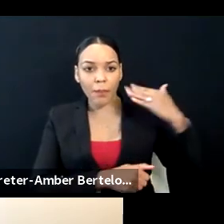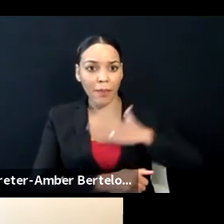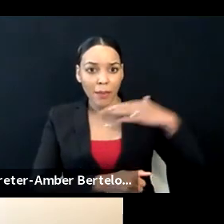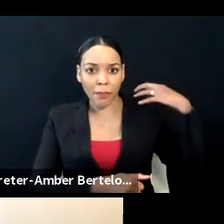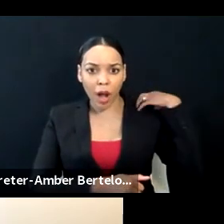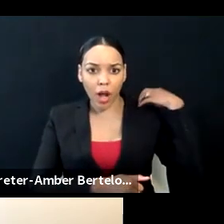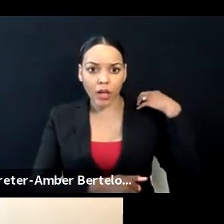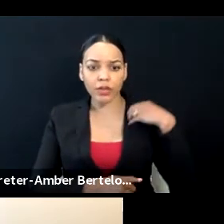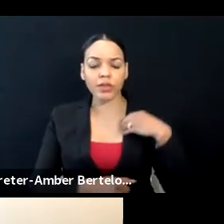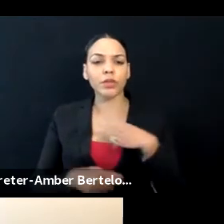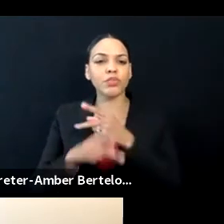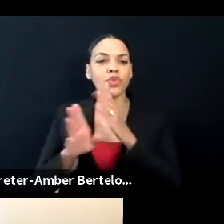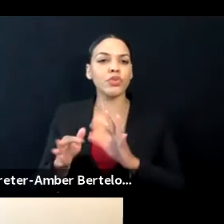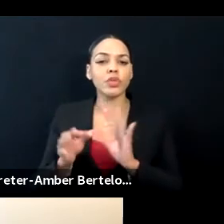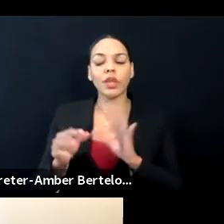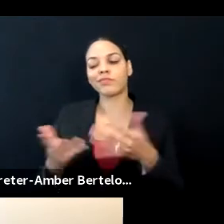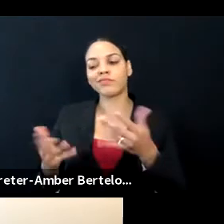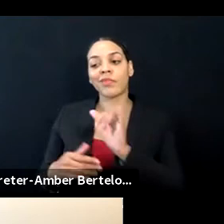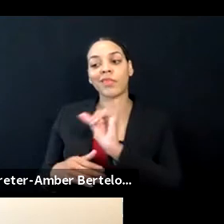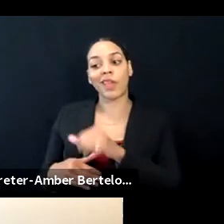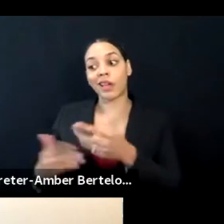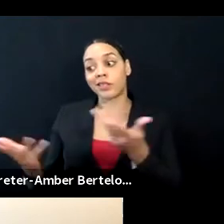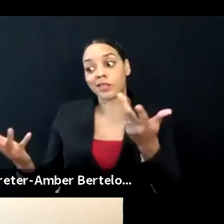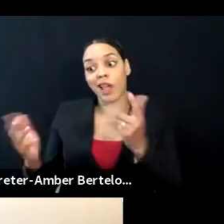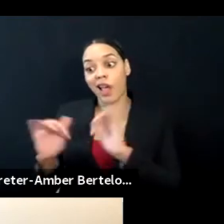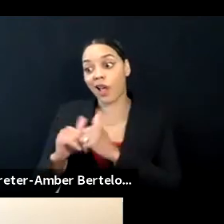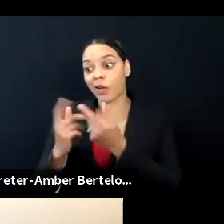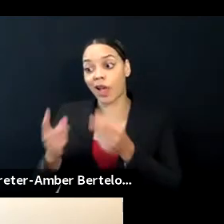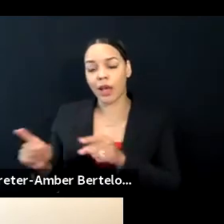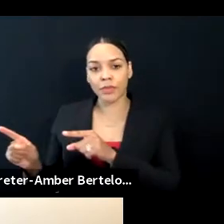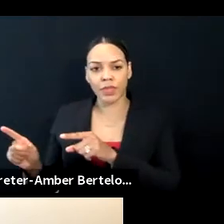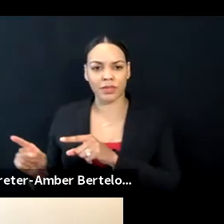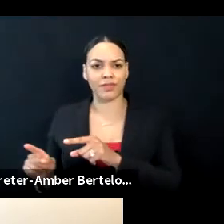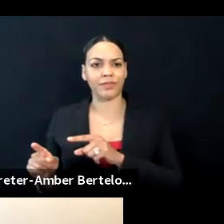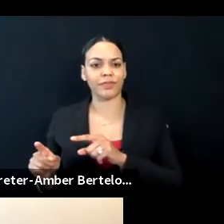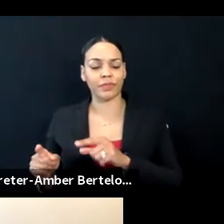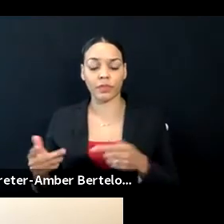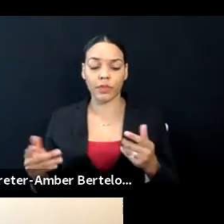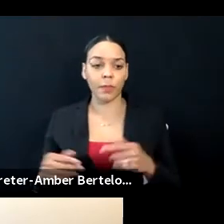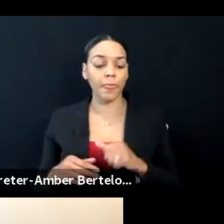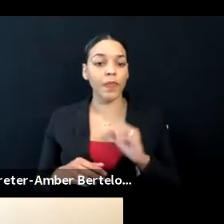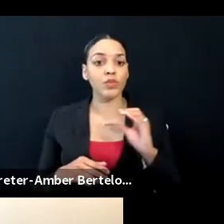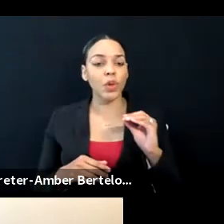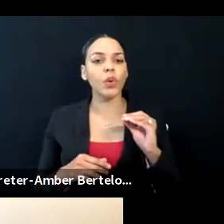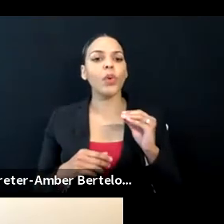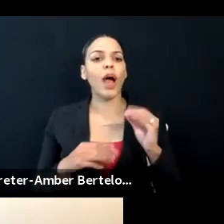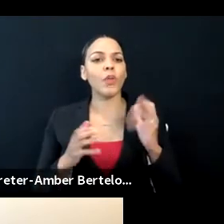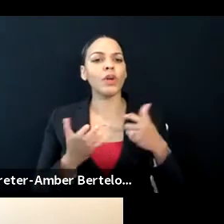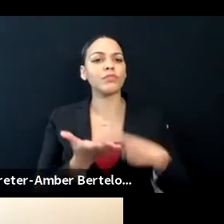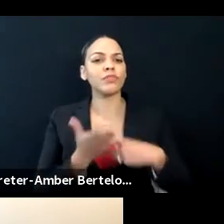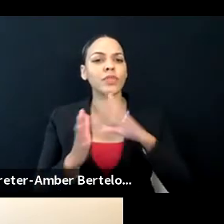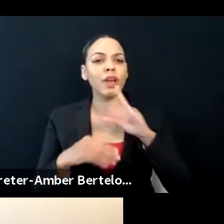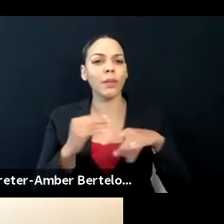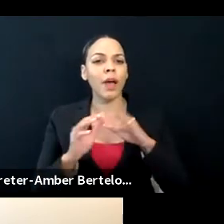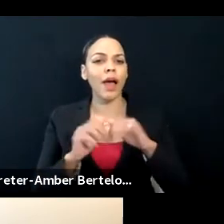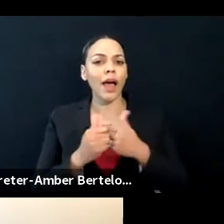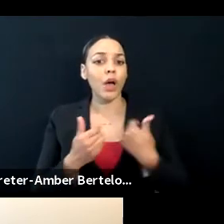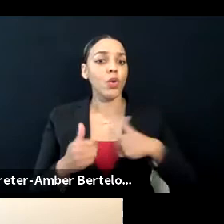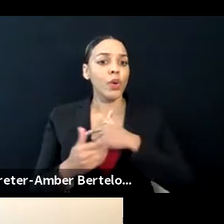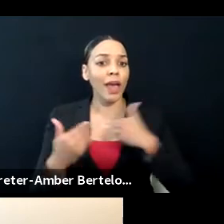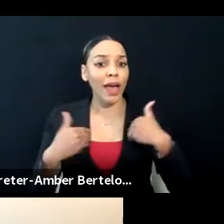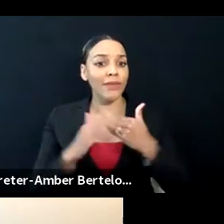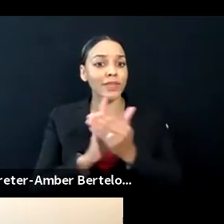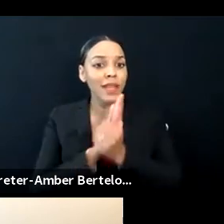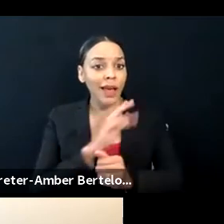goes. So let's talk about the ways in which we have the experience, we have the talent, we have the